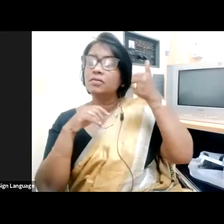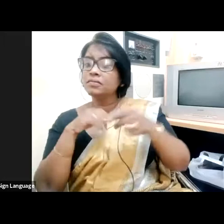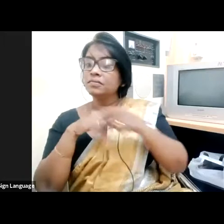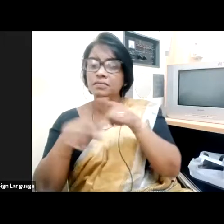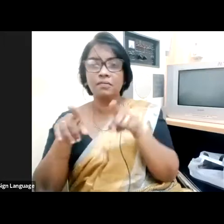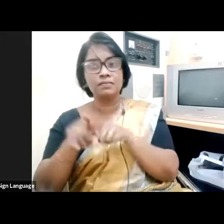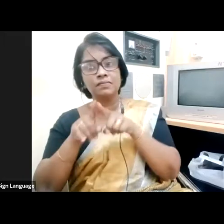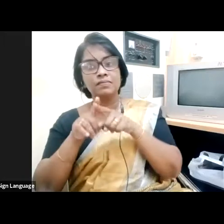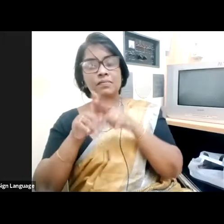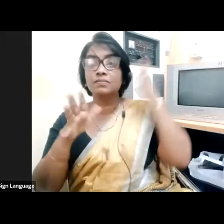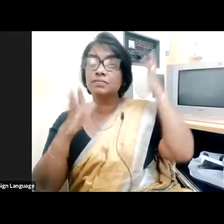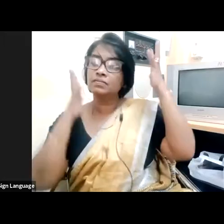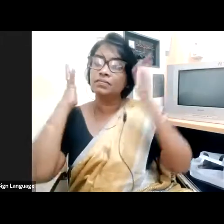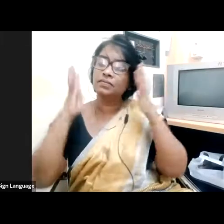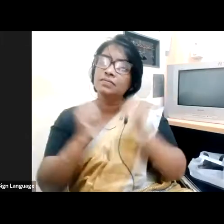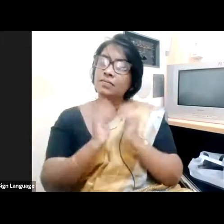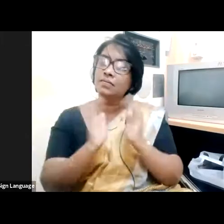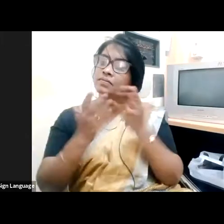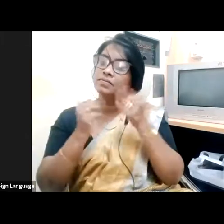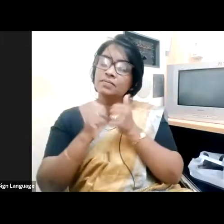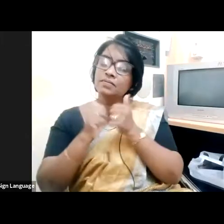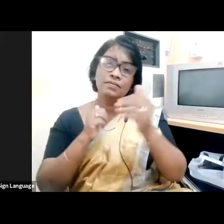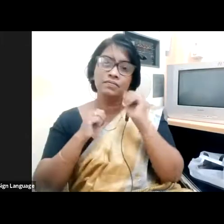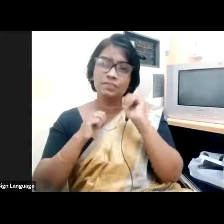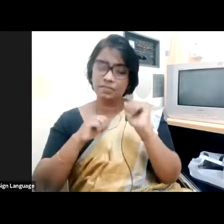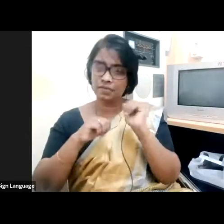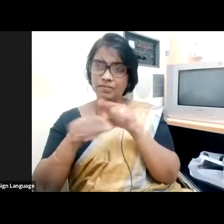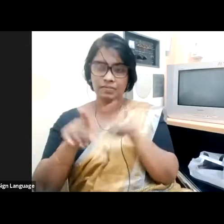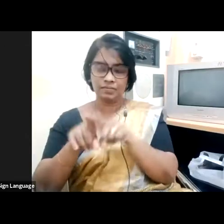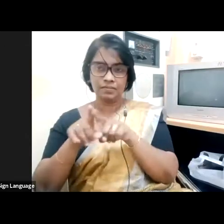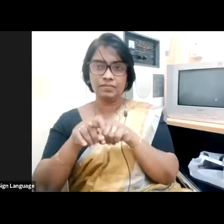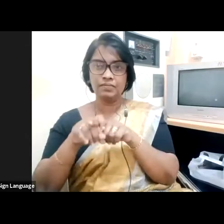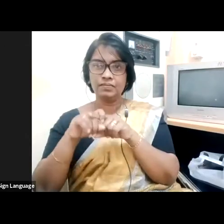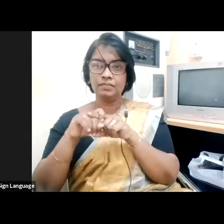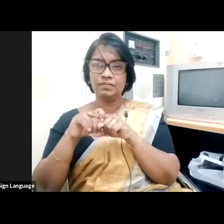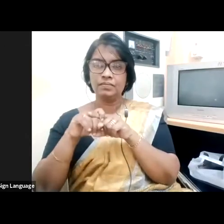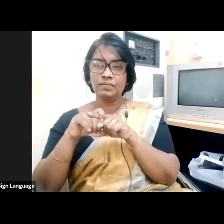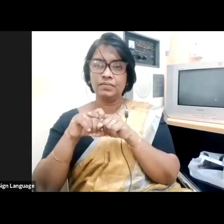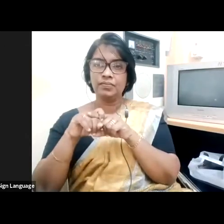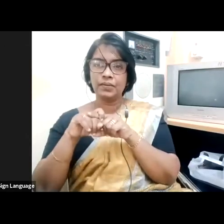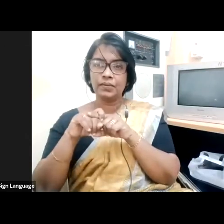this conversation to inspire the private sector entities and others to